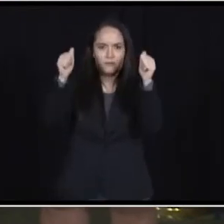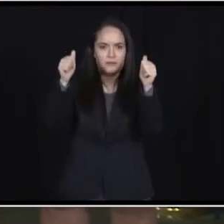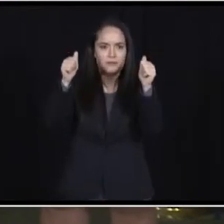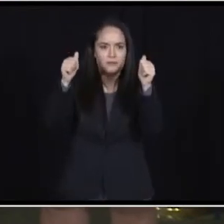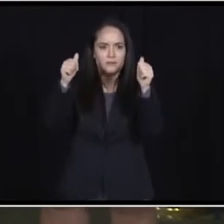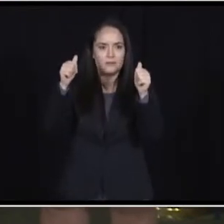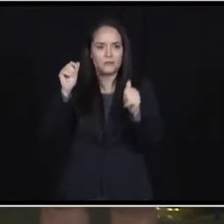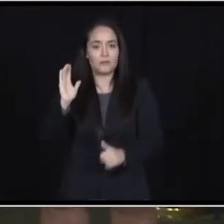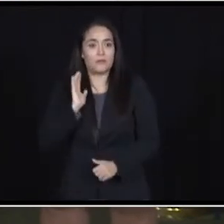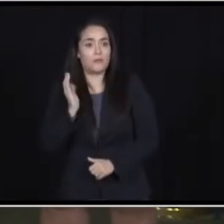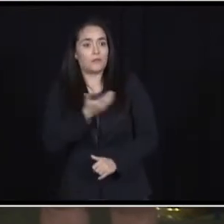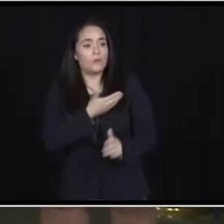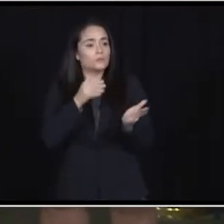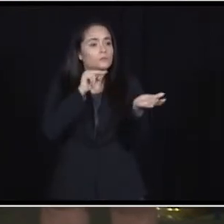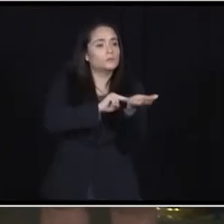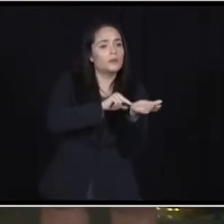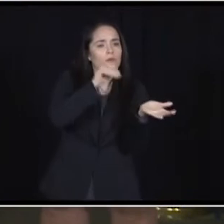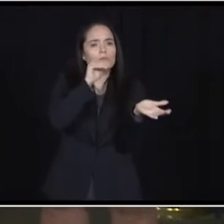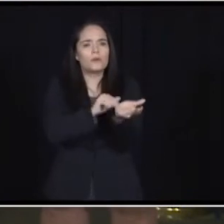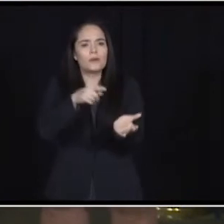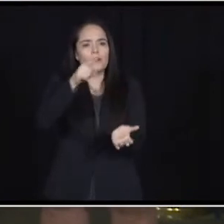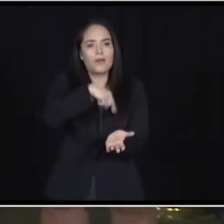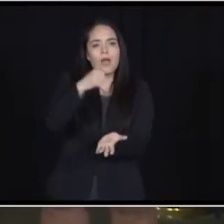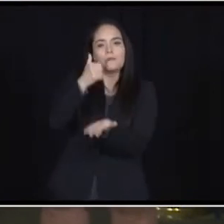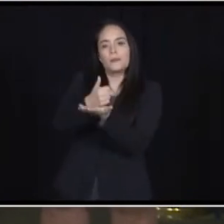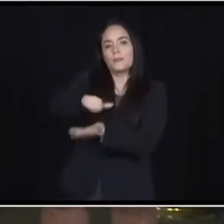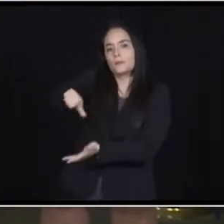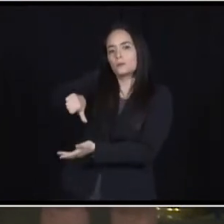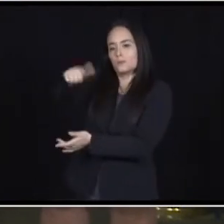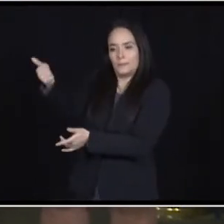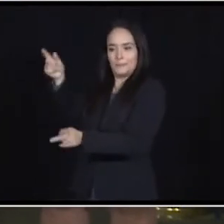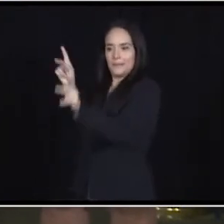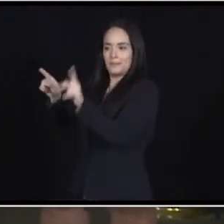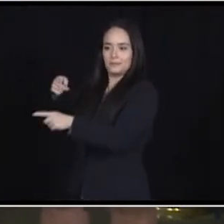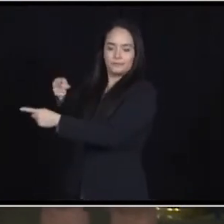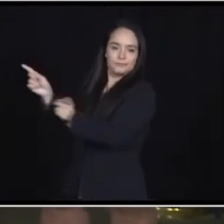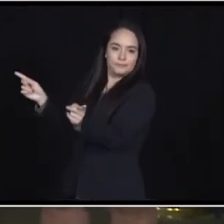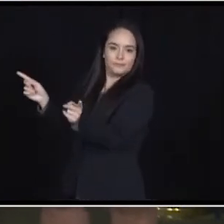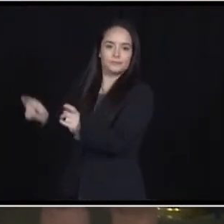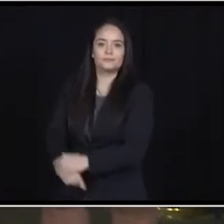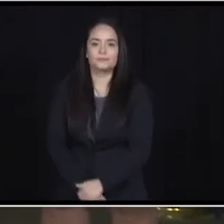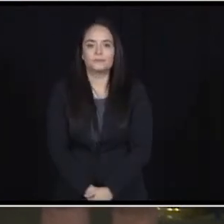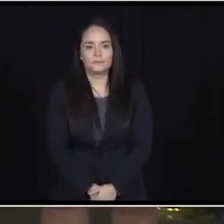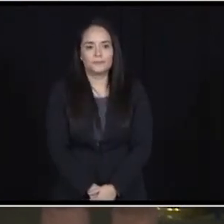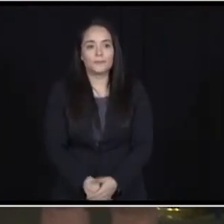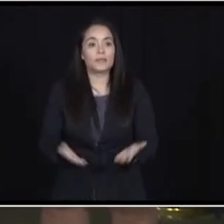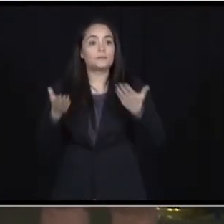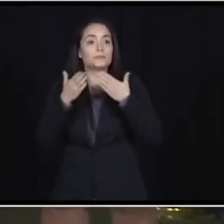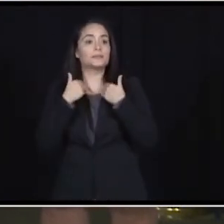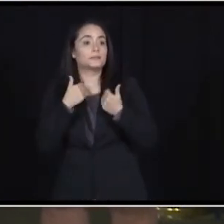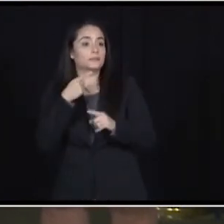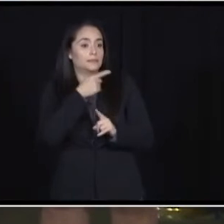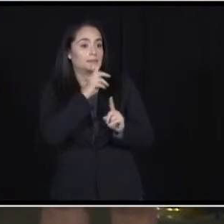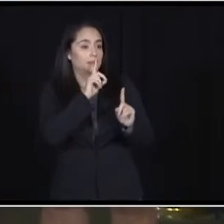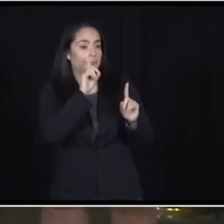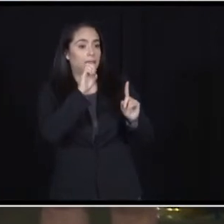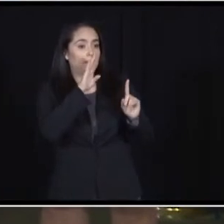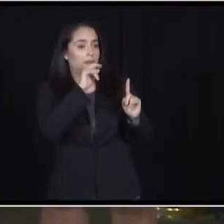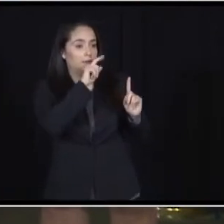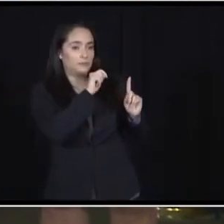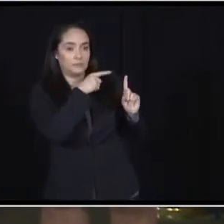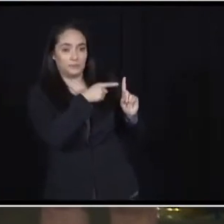Minister Tibollo will share more details in a moment, but I want every single person in Ontario to know you're not alone. We're